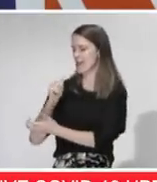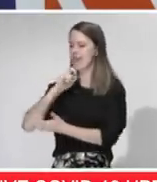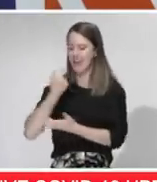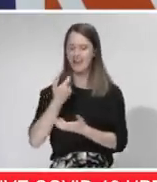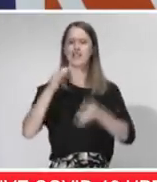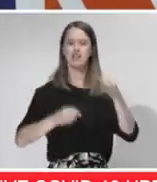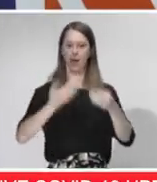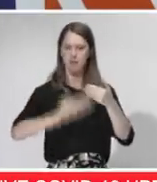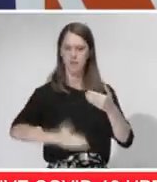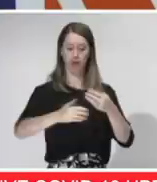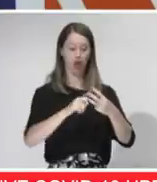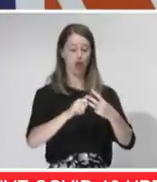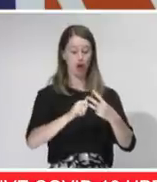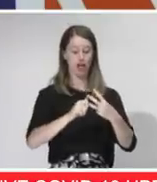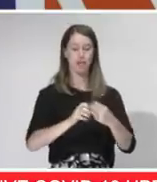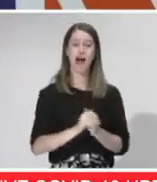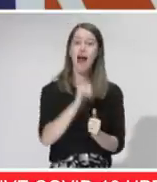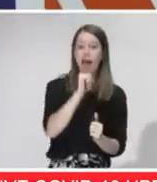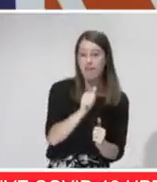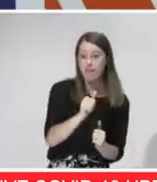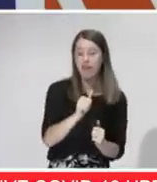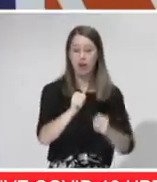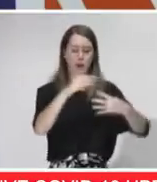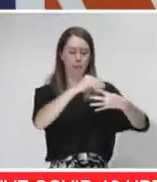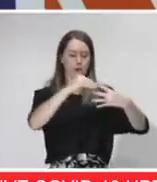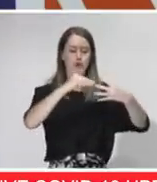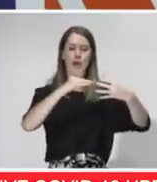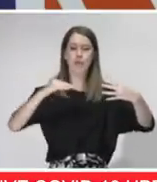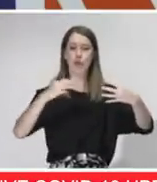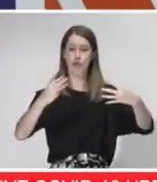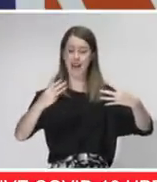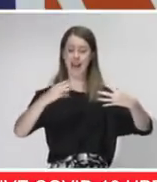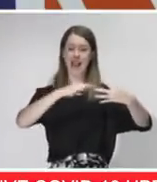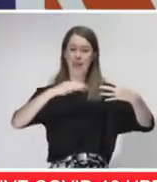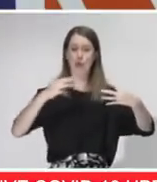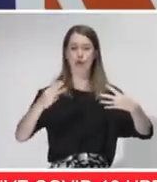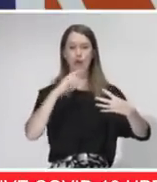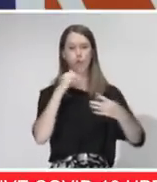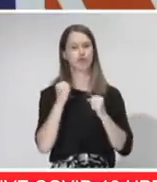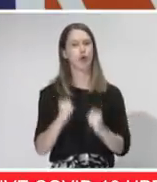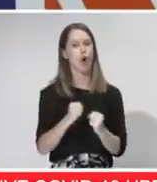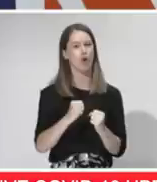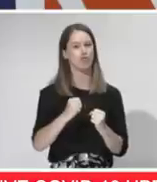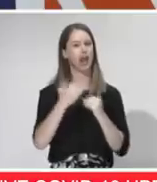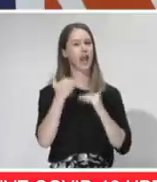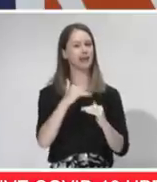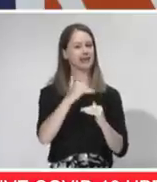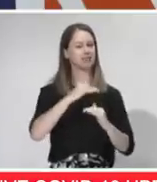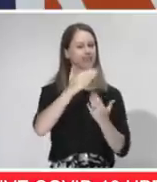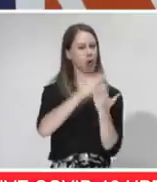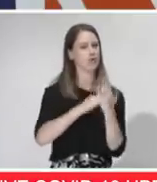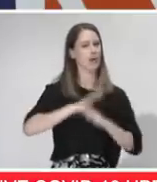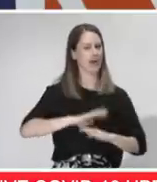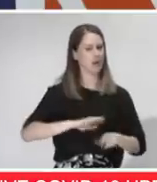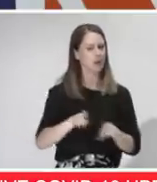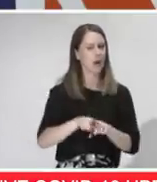will. Thirdly, if and when we do move, level 3 will have significant restrictions also. We should consider